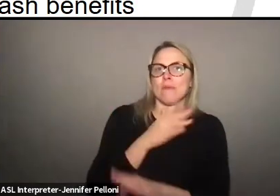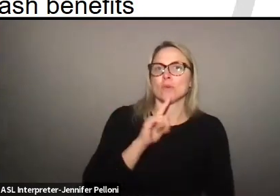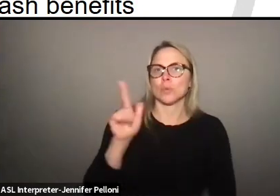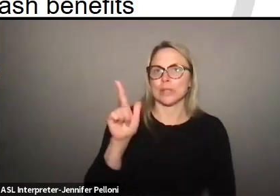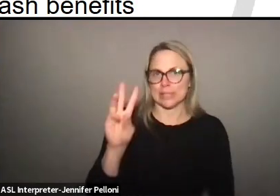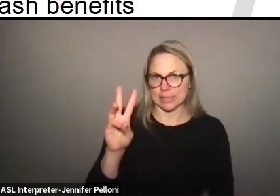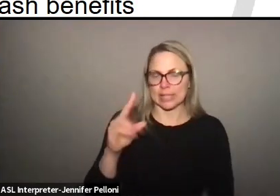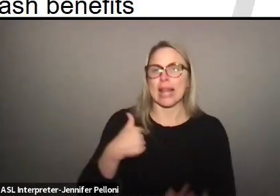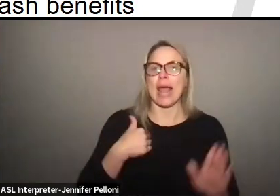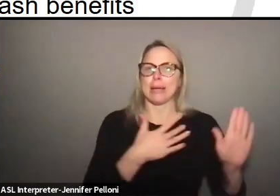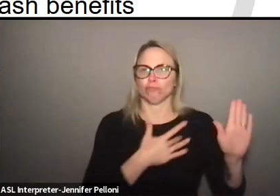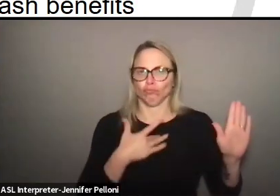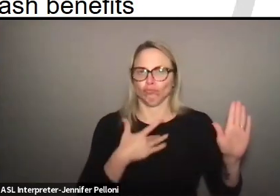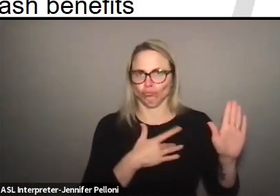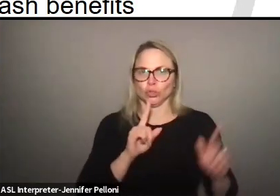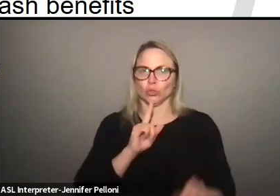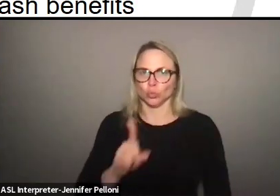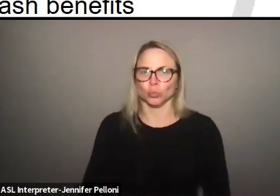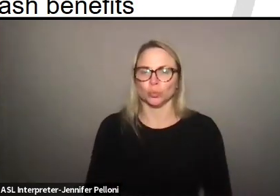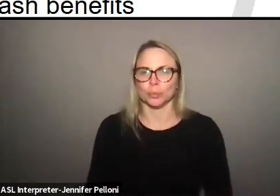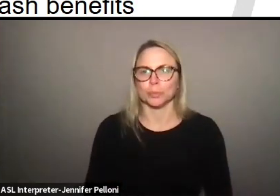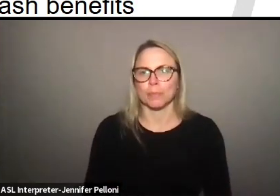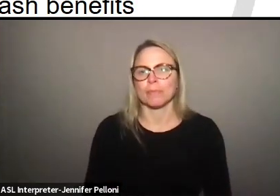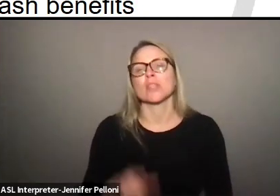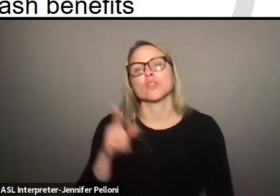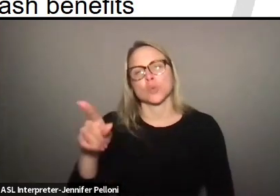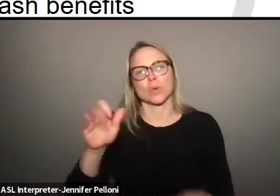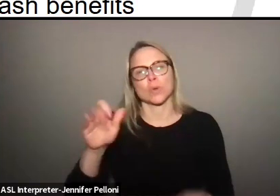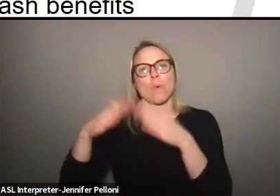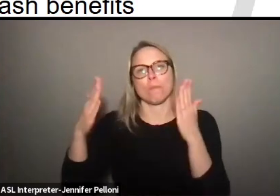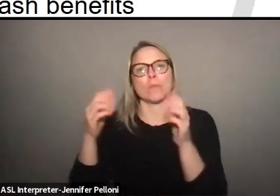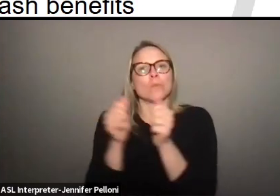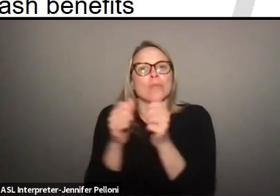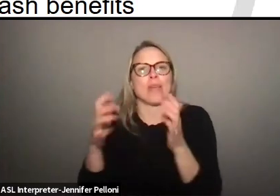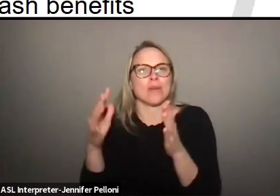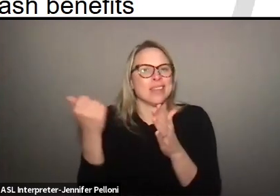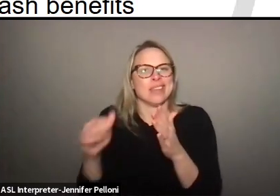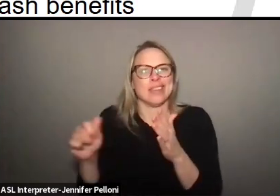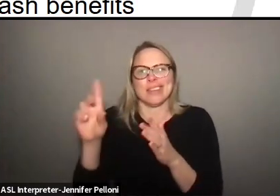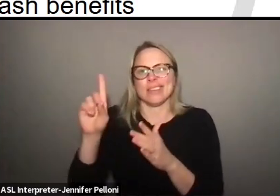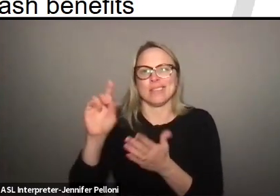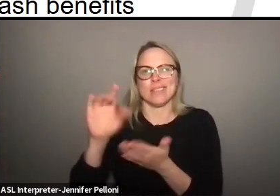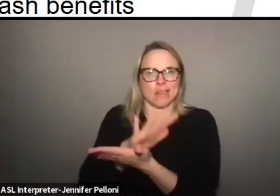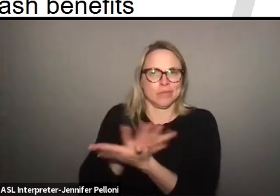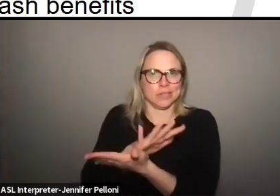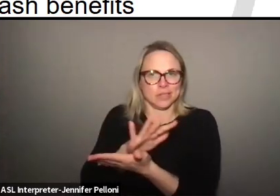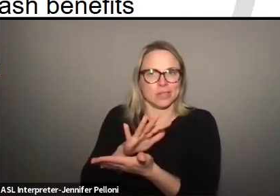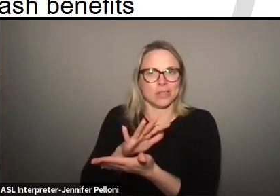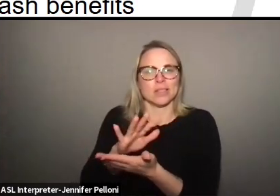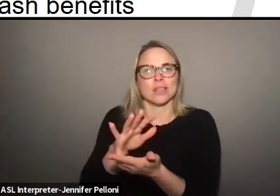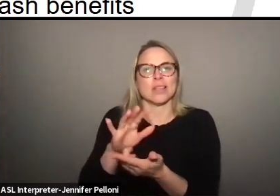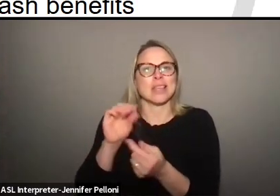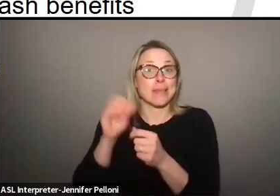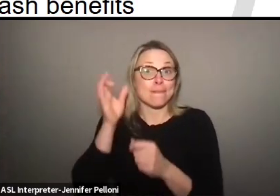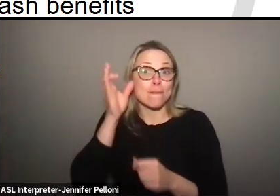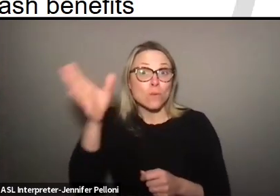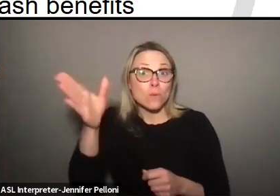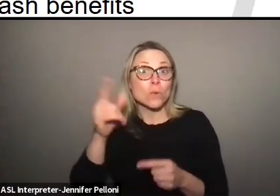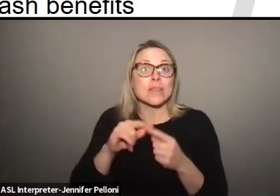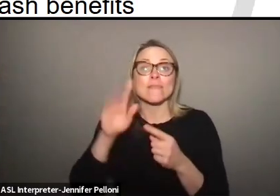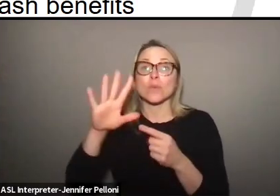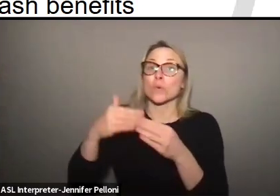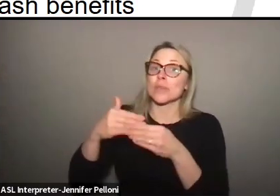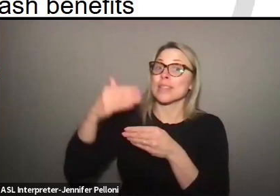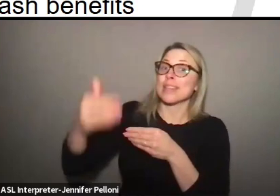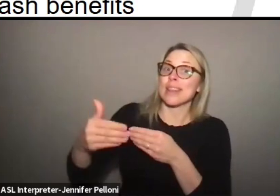and I attest that this is true. So you could open it without any of those documents. In the future, though, when you go to your